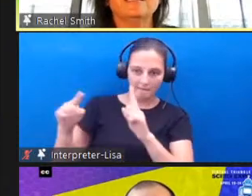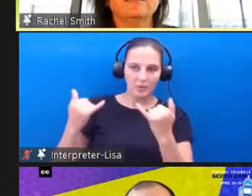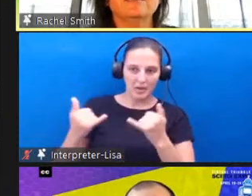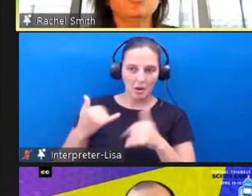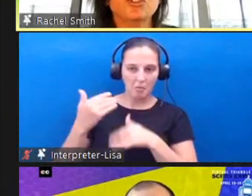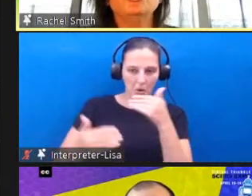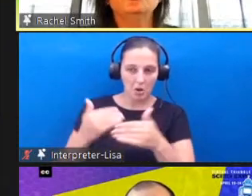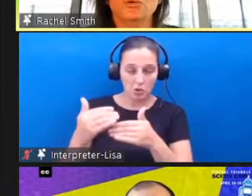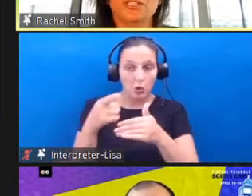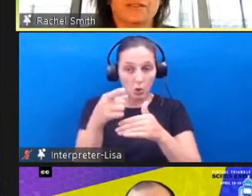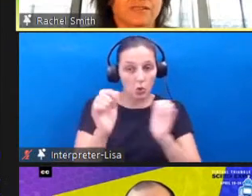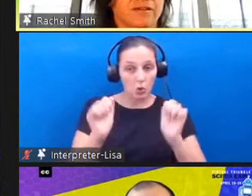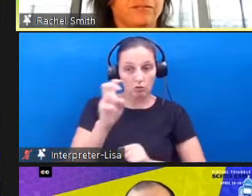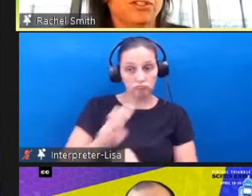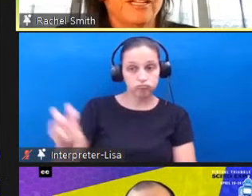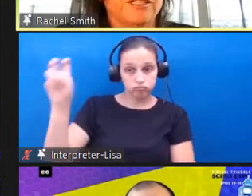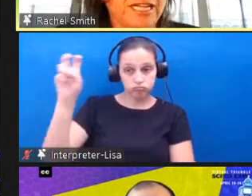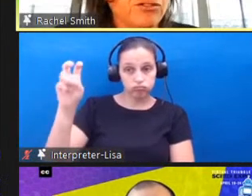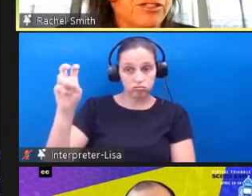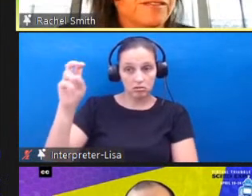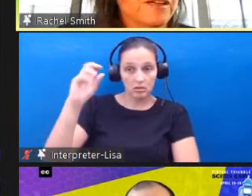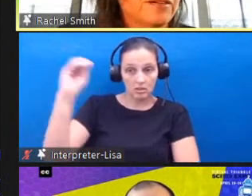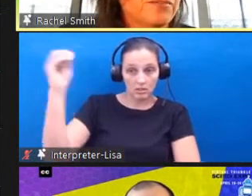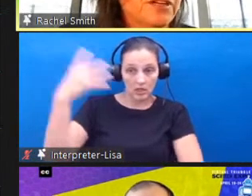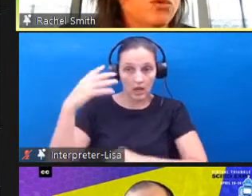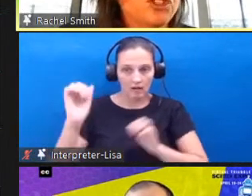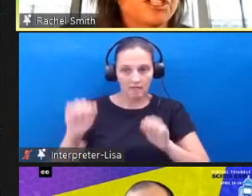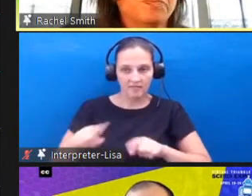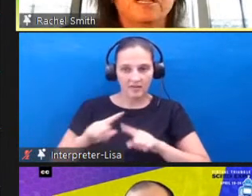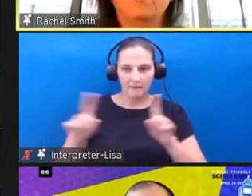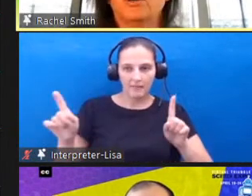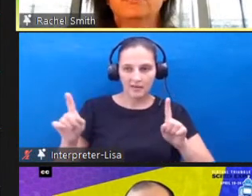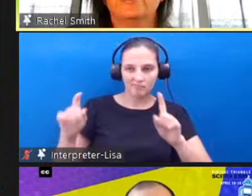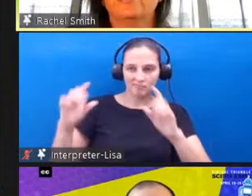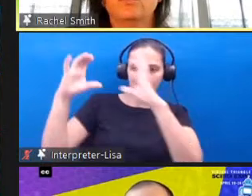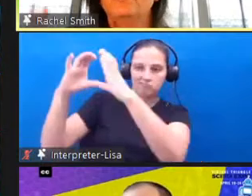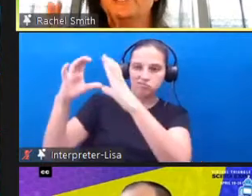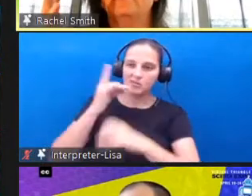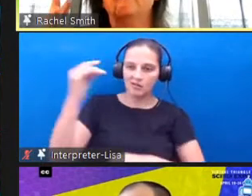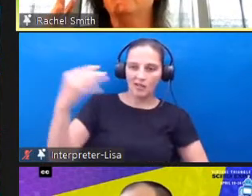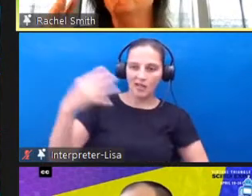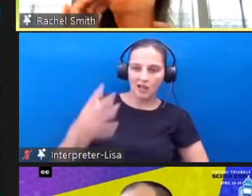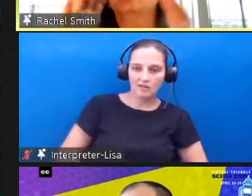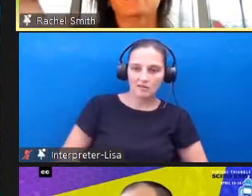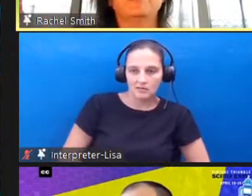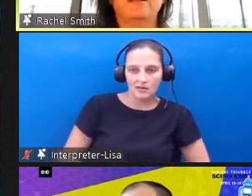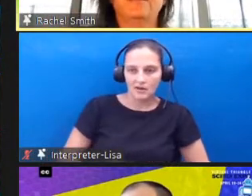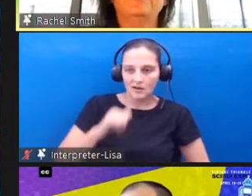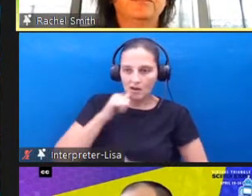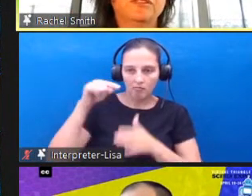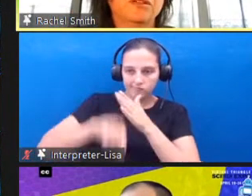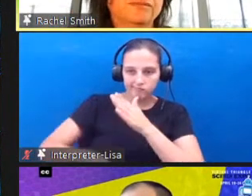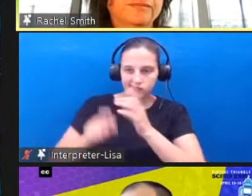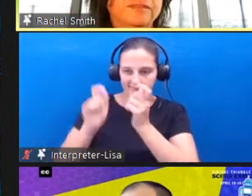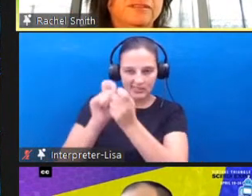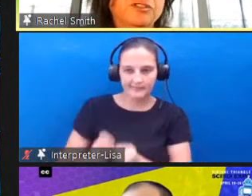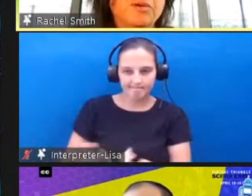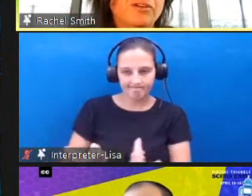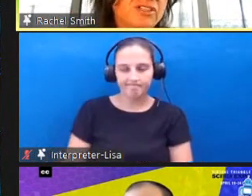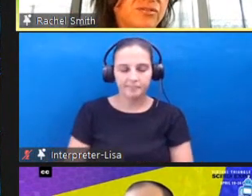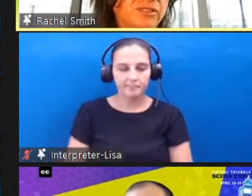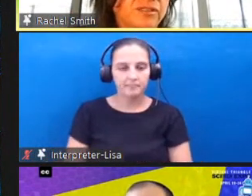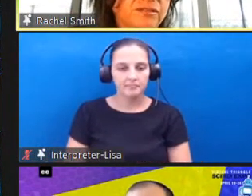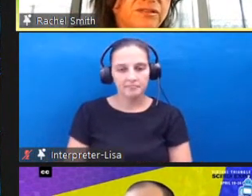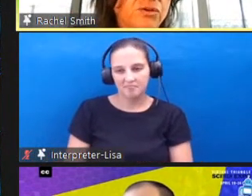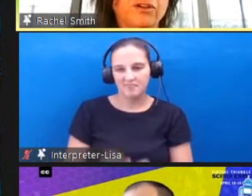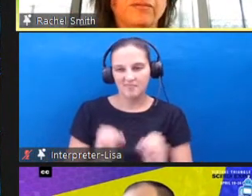data sets. You could go to the sun, so I could take you to the sun, but it will just be a ball of light. It won't be like a lot of data. So there's probably no